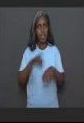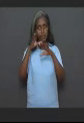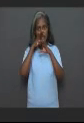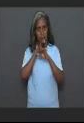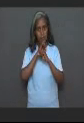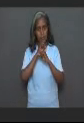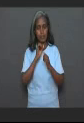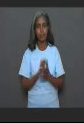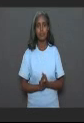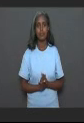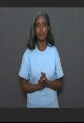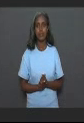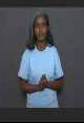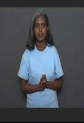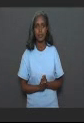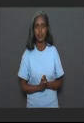Time's up!